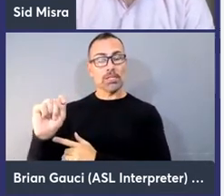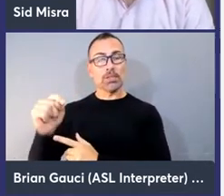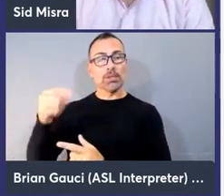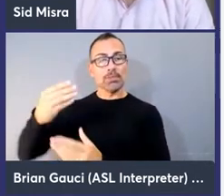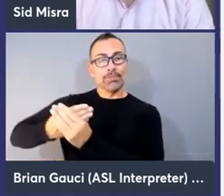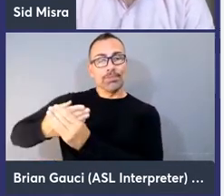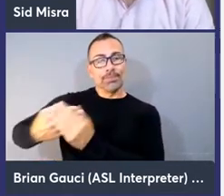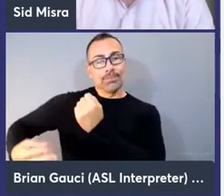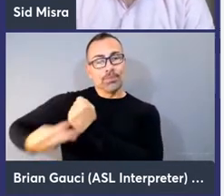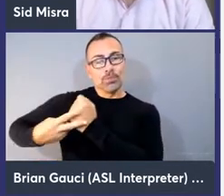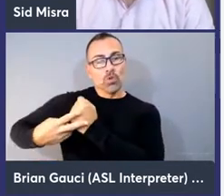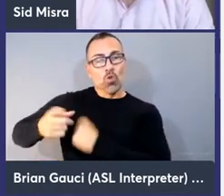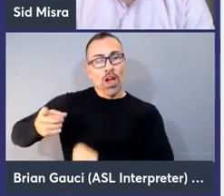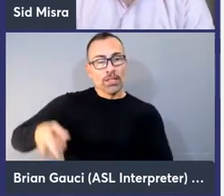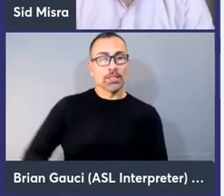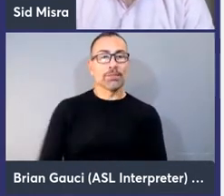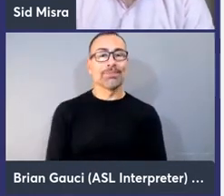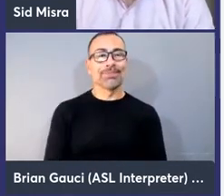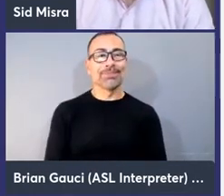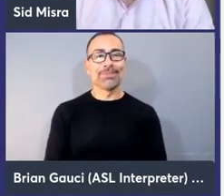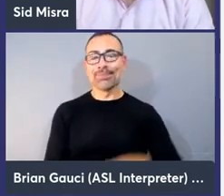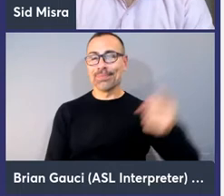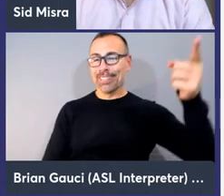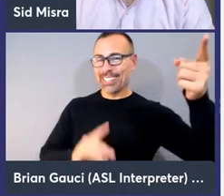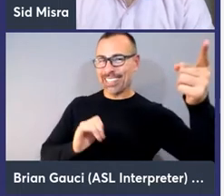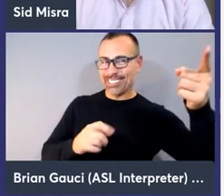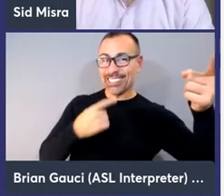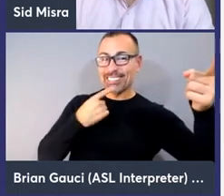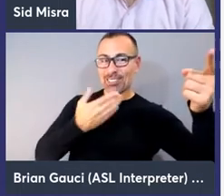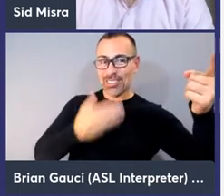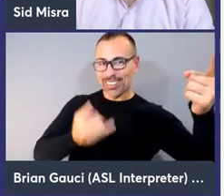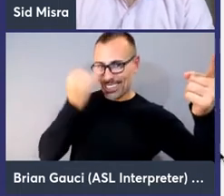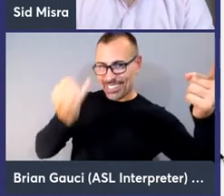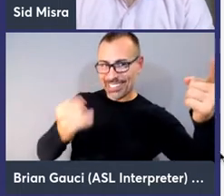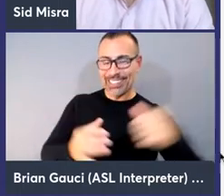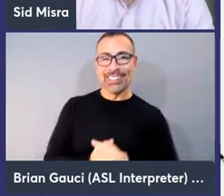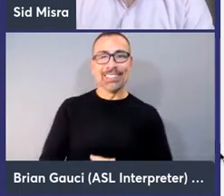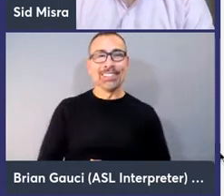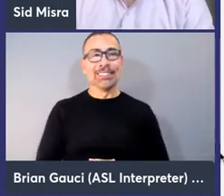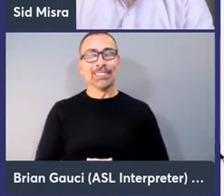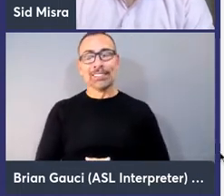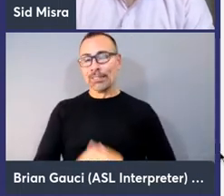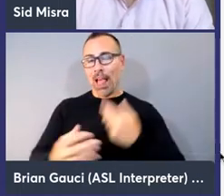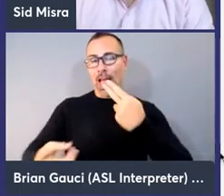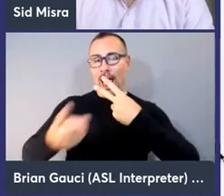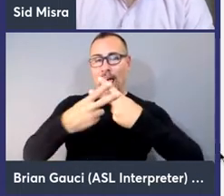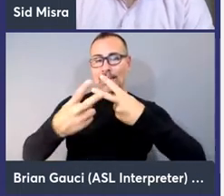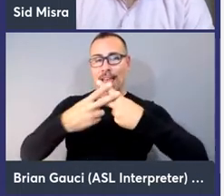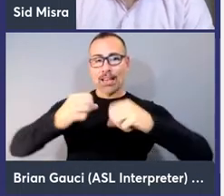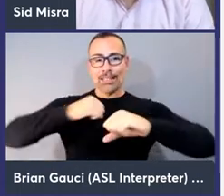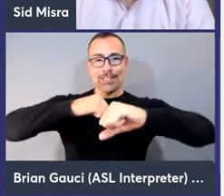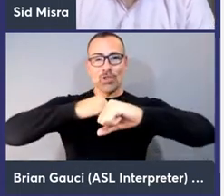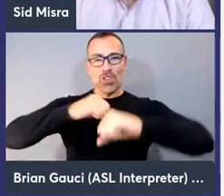Which is always a good idea. Just FYI. Always, yeah. Hashtag security thought by Kyle.